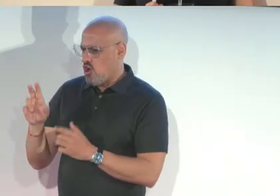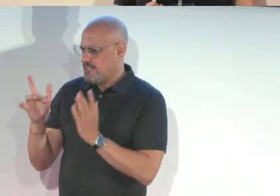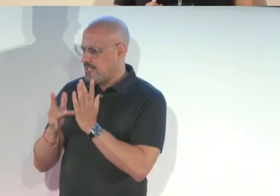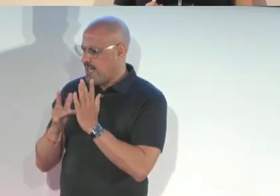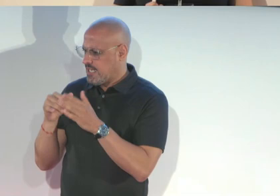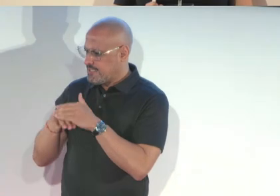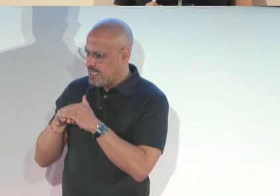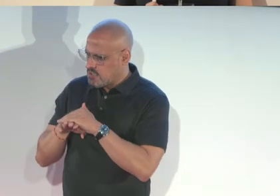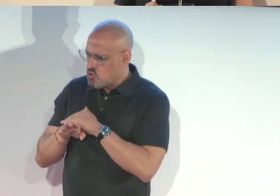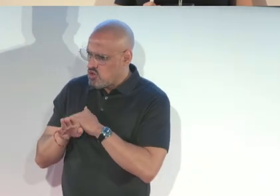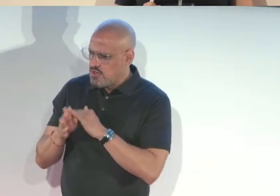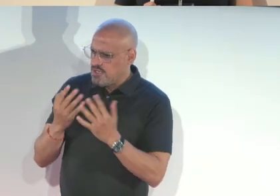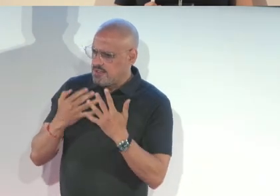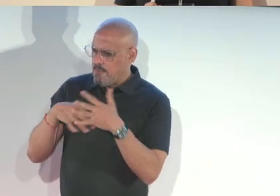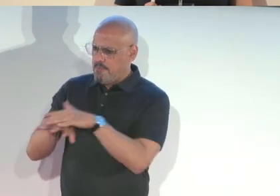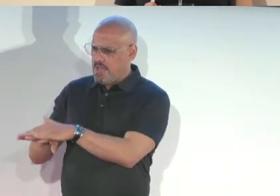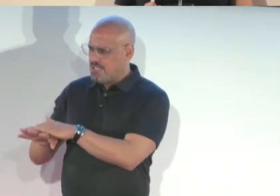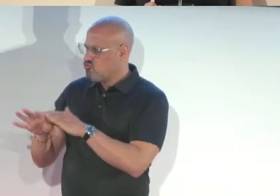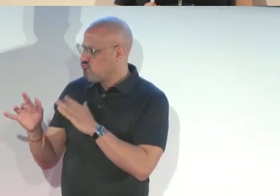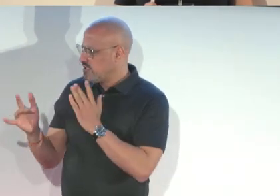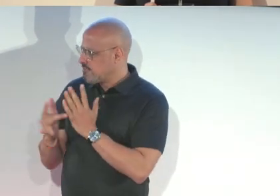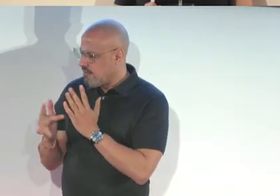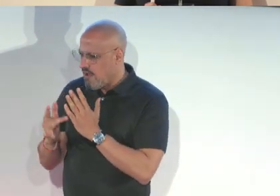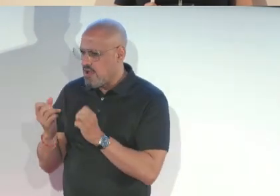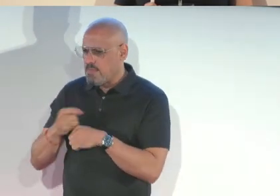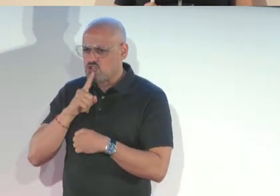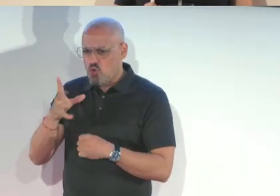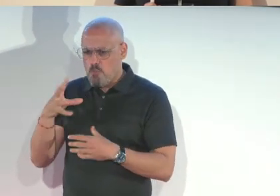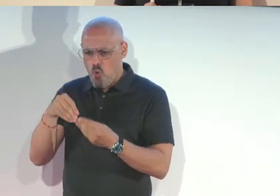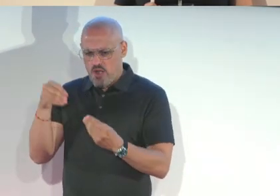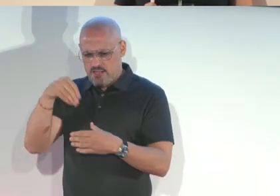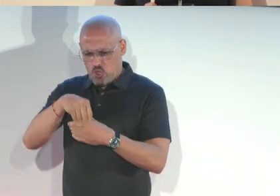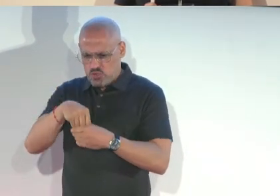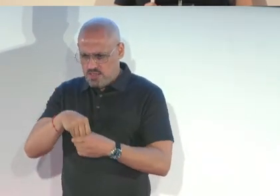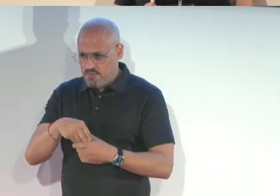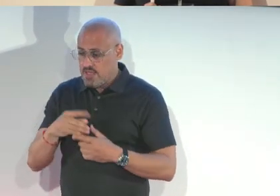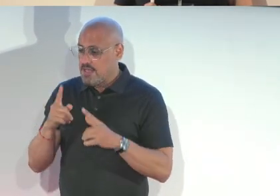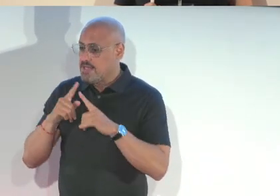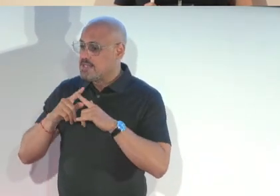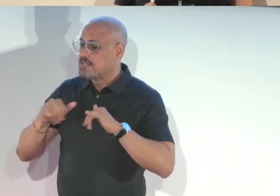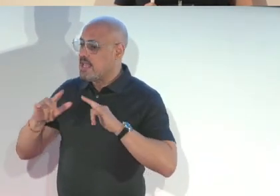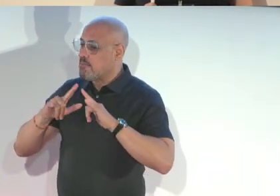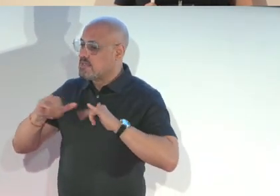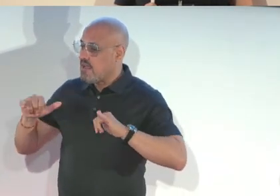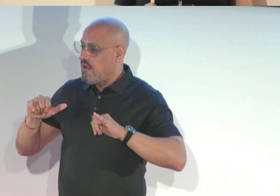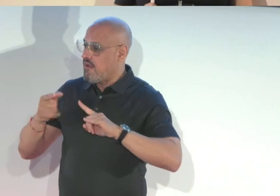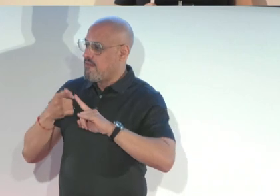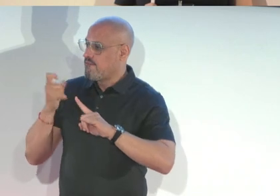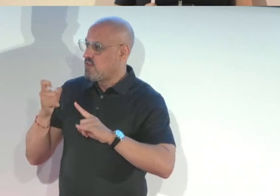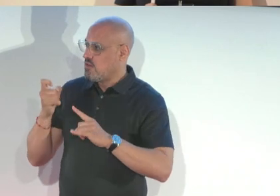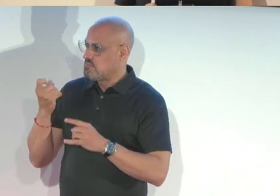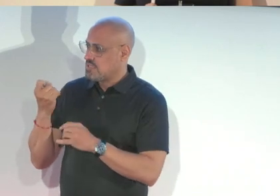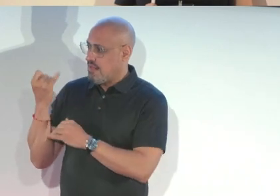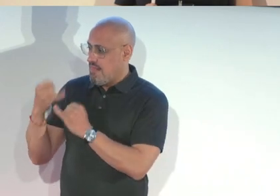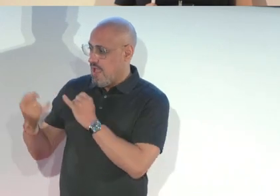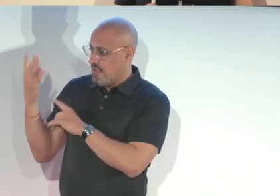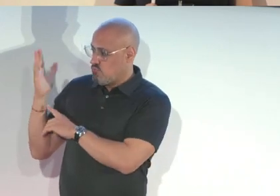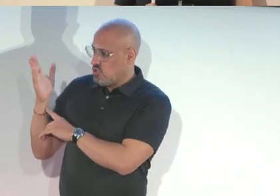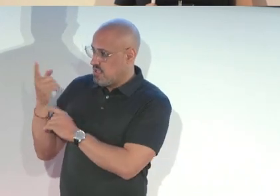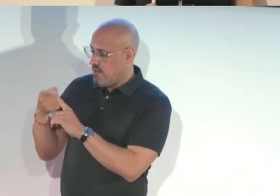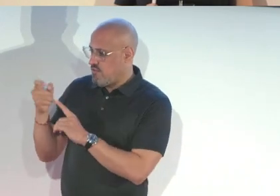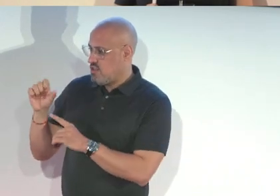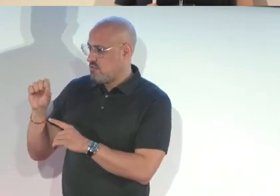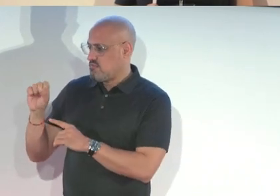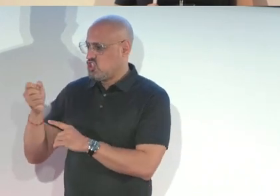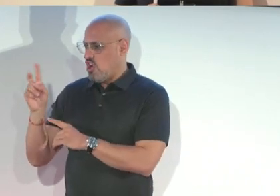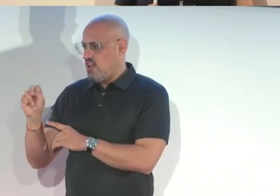practice. So we see how we can together make XR technologies accessible, the mainstream technologies, how we can make sure